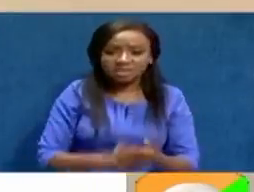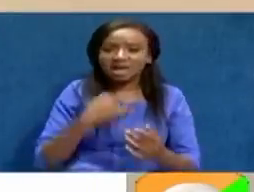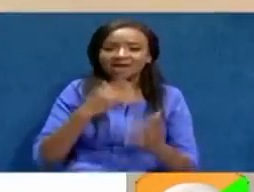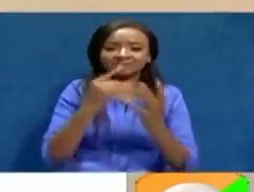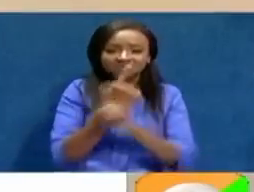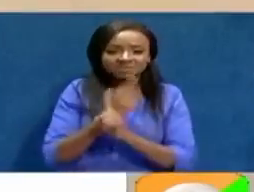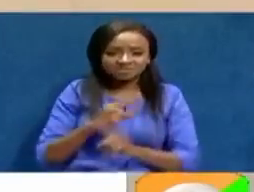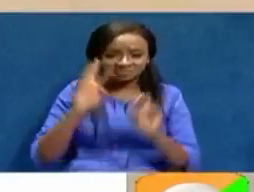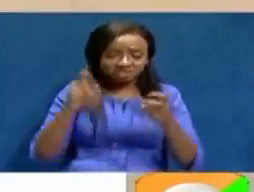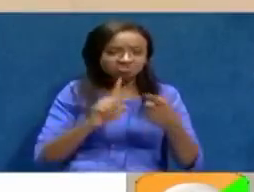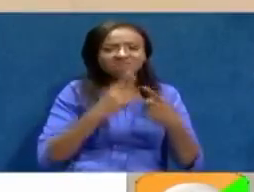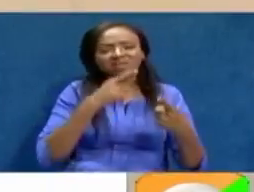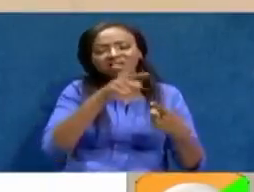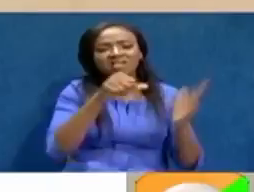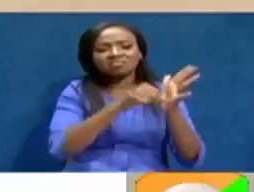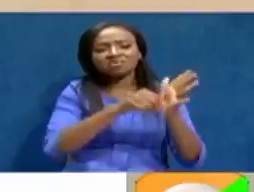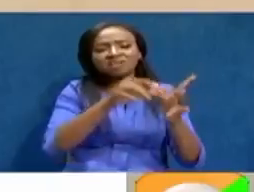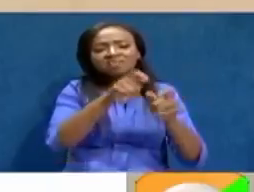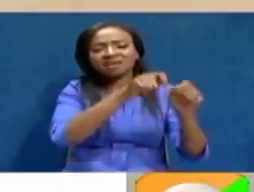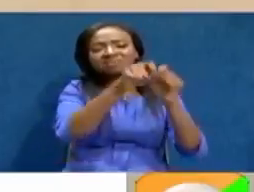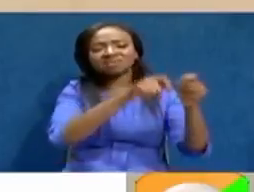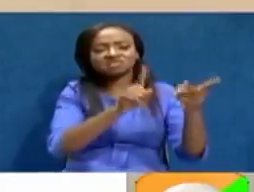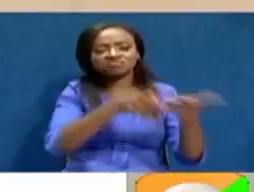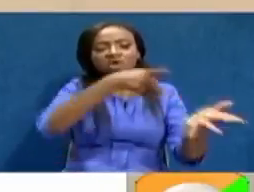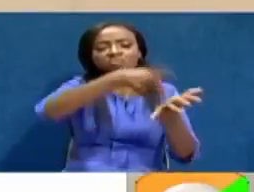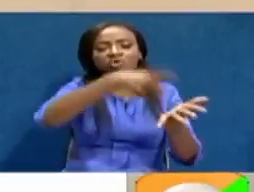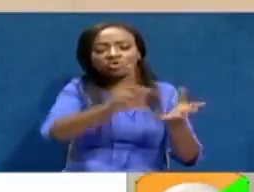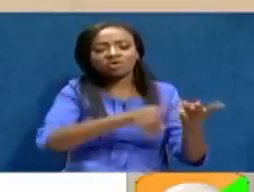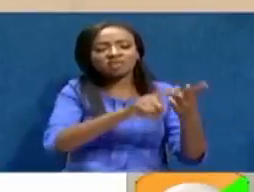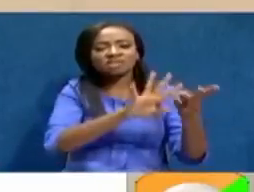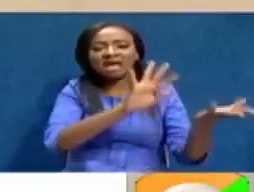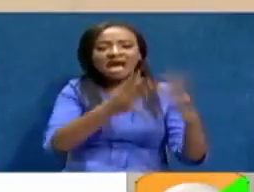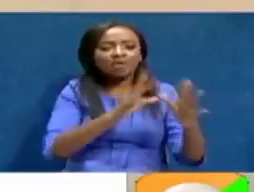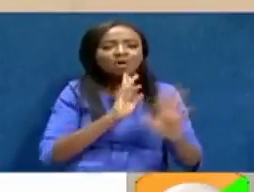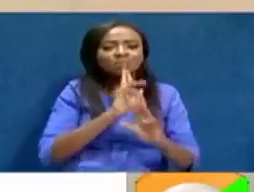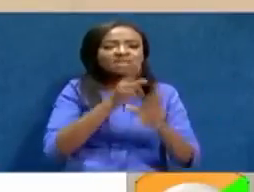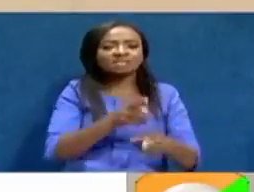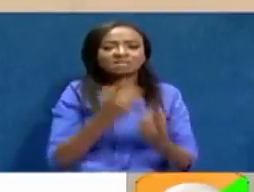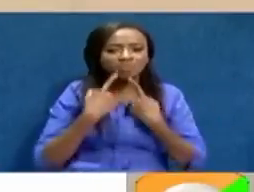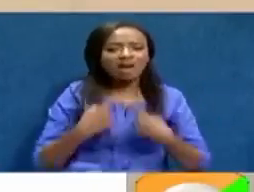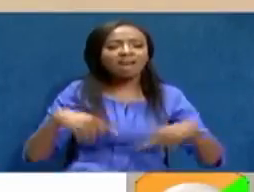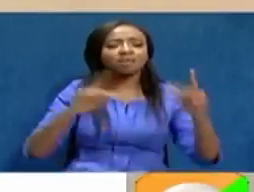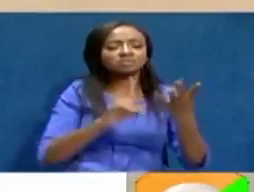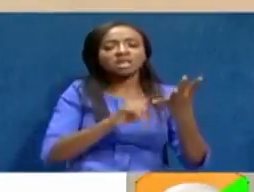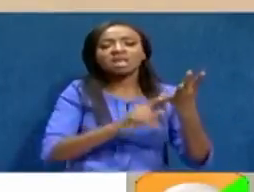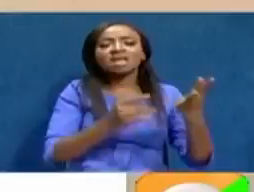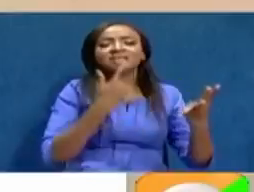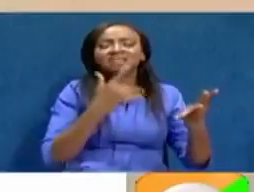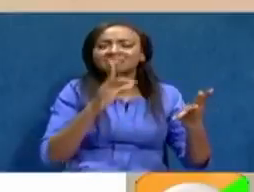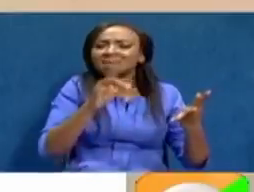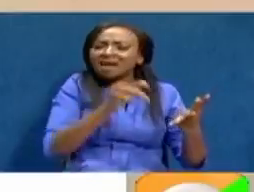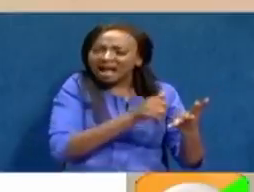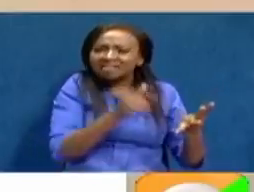issues, from administrative to those of procurement, to the manner of transmission of the results, all the way to raising some